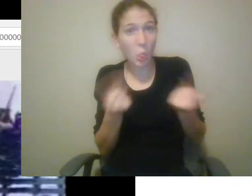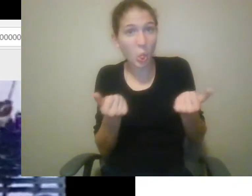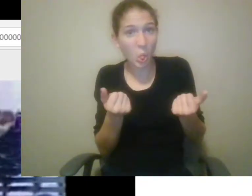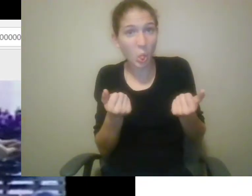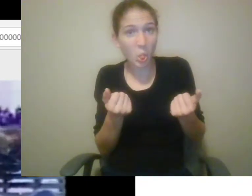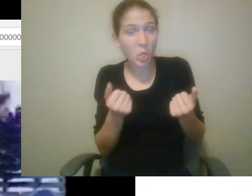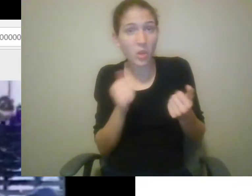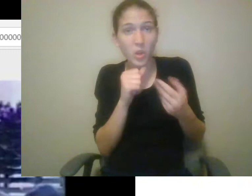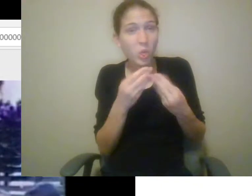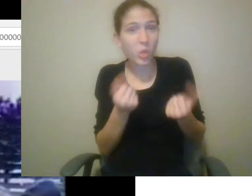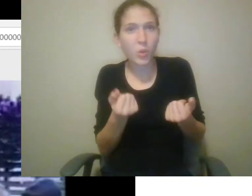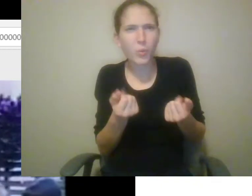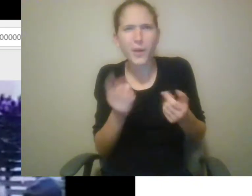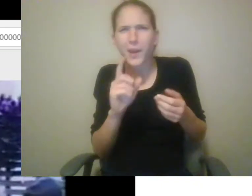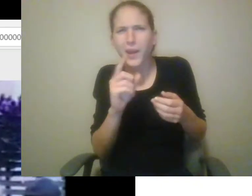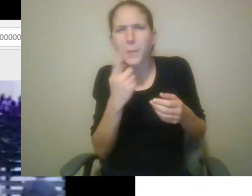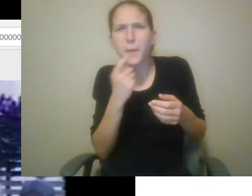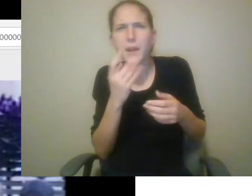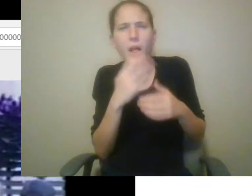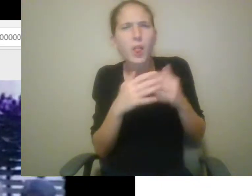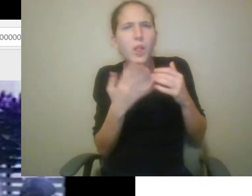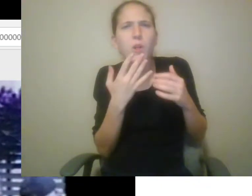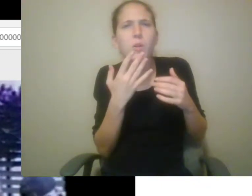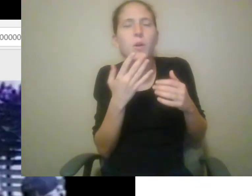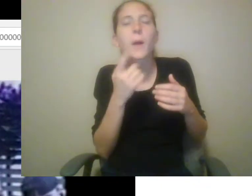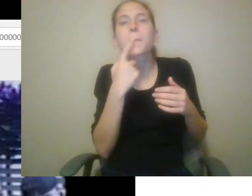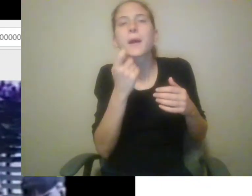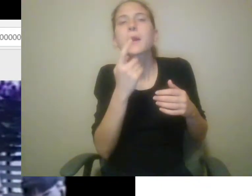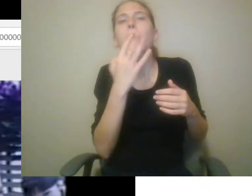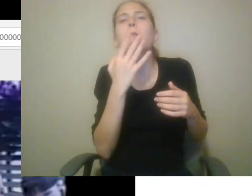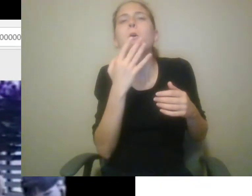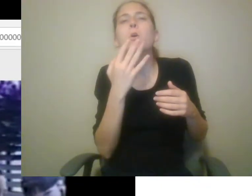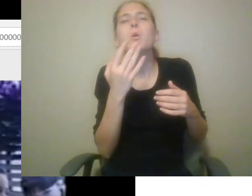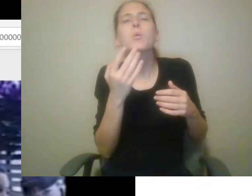Well, it's not. Nothing's floating. We don't see anything floating.